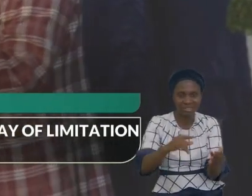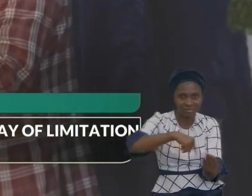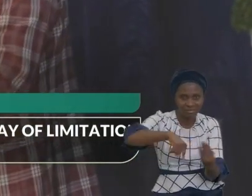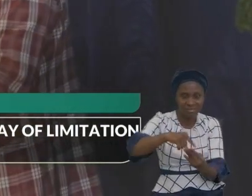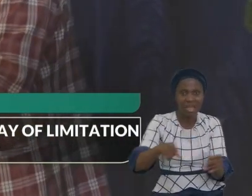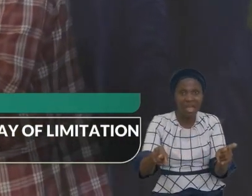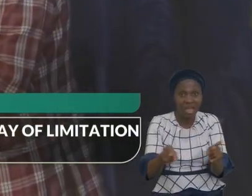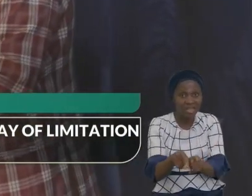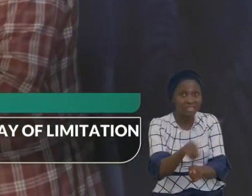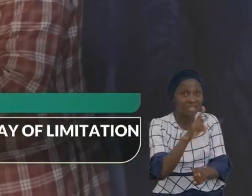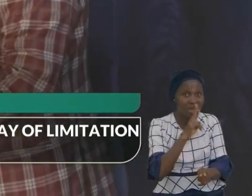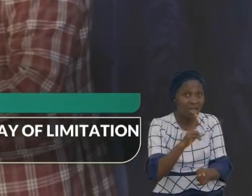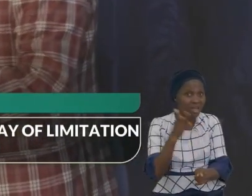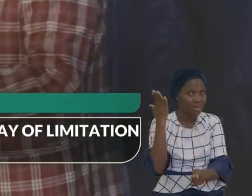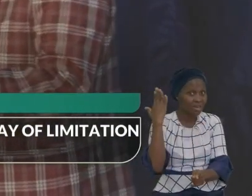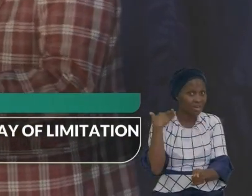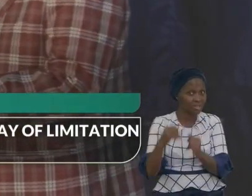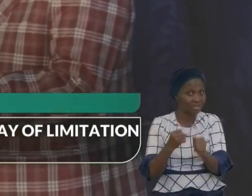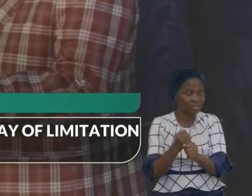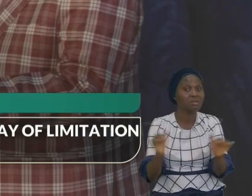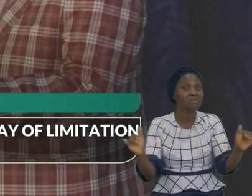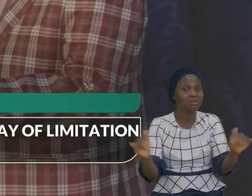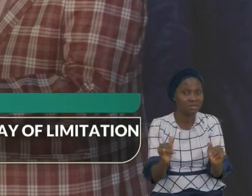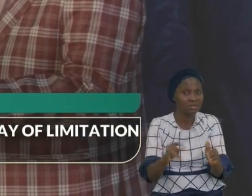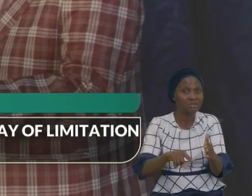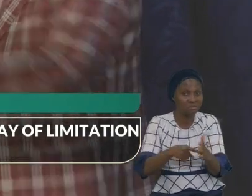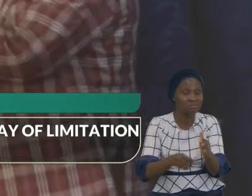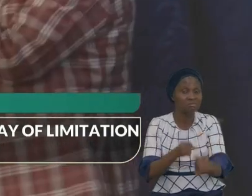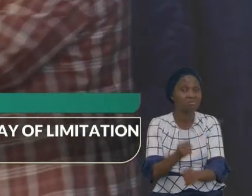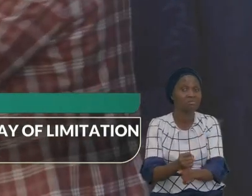are this year, they might be next year.